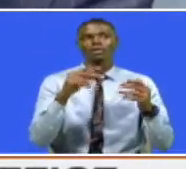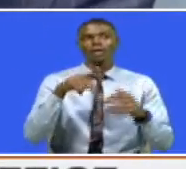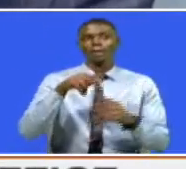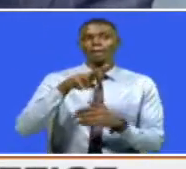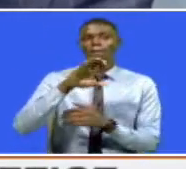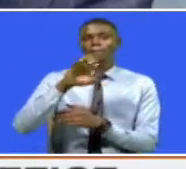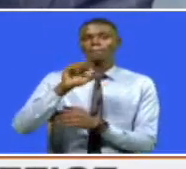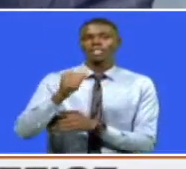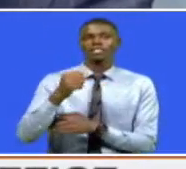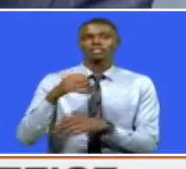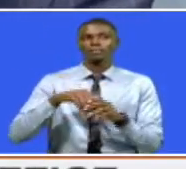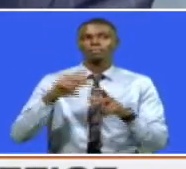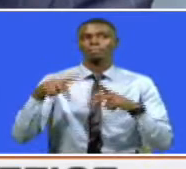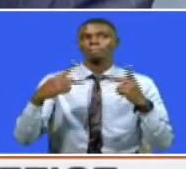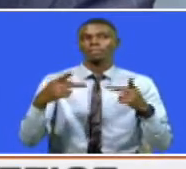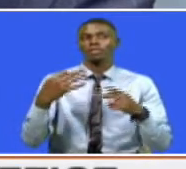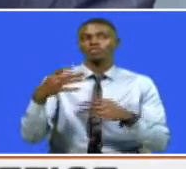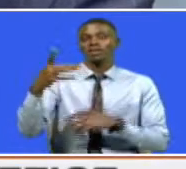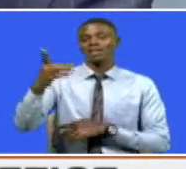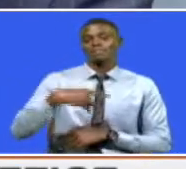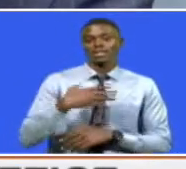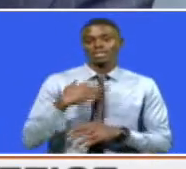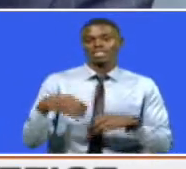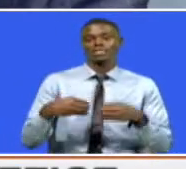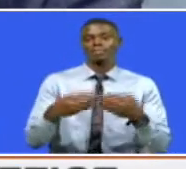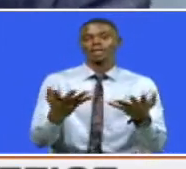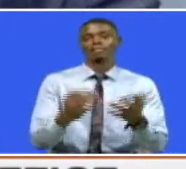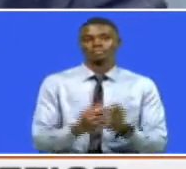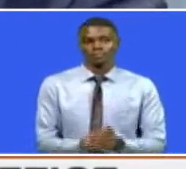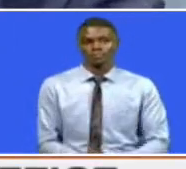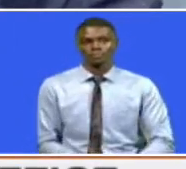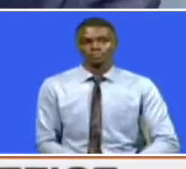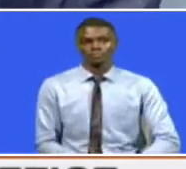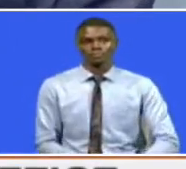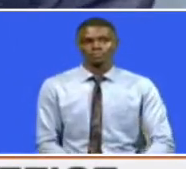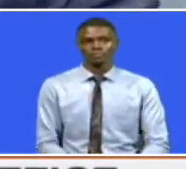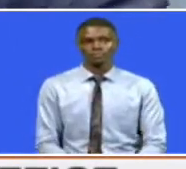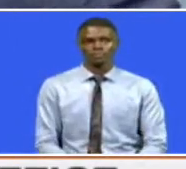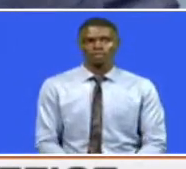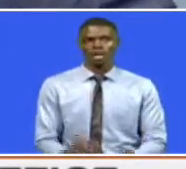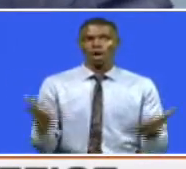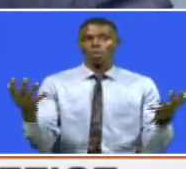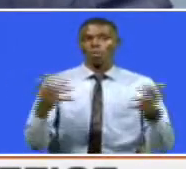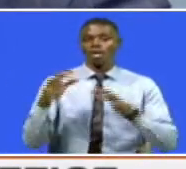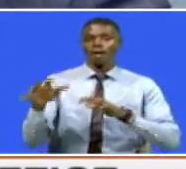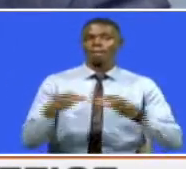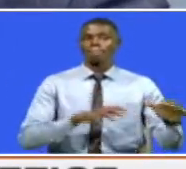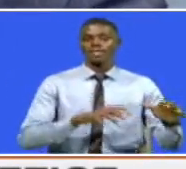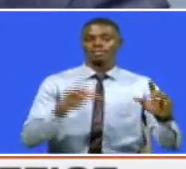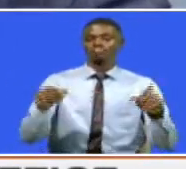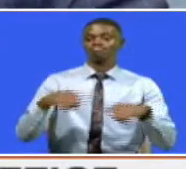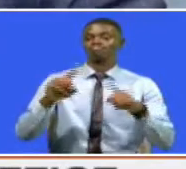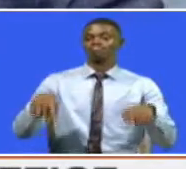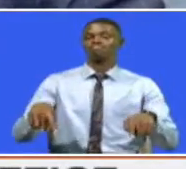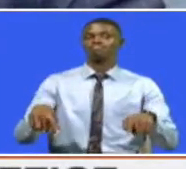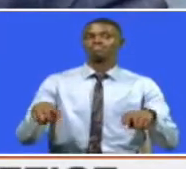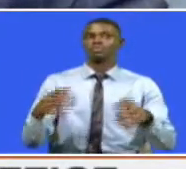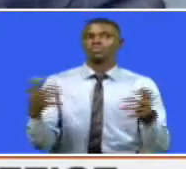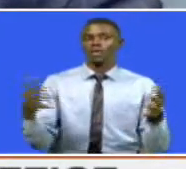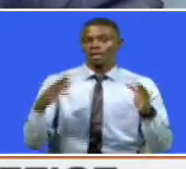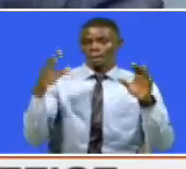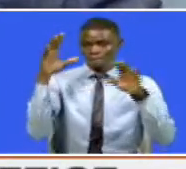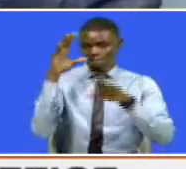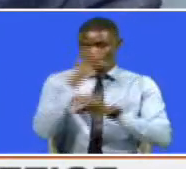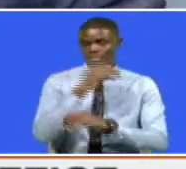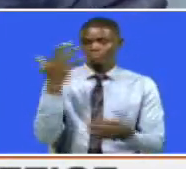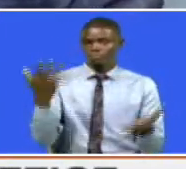out based on the forces of demand at what? Demand and supply. Yeah. But where there is market failure, where there's